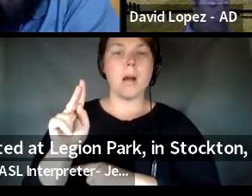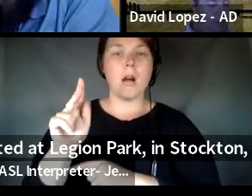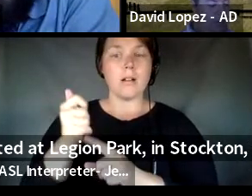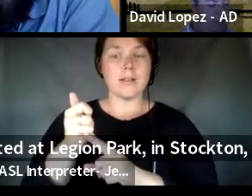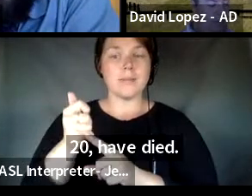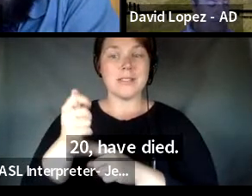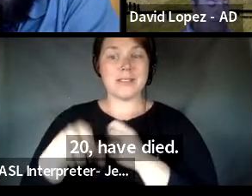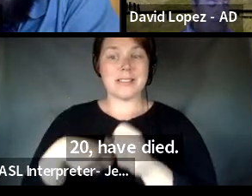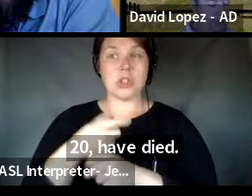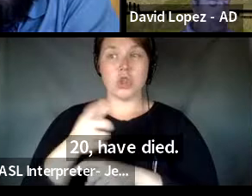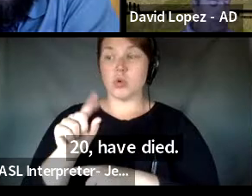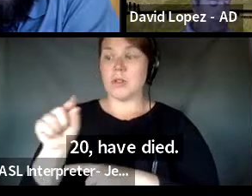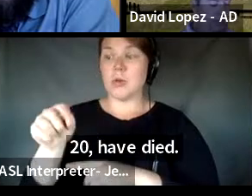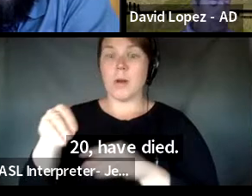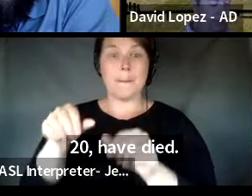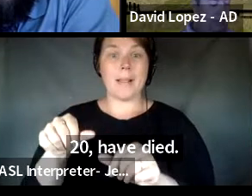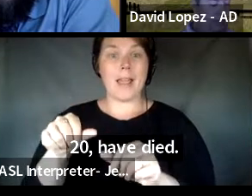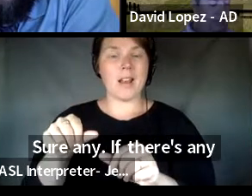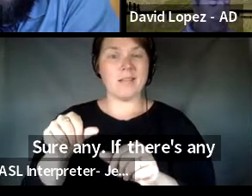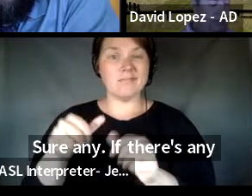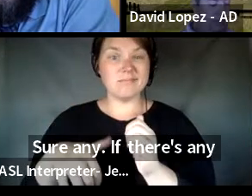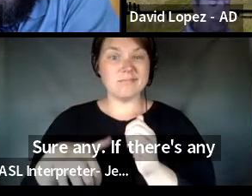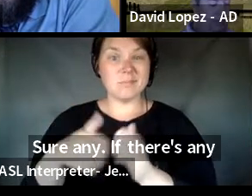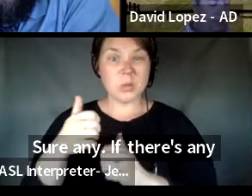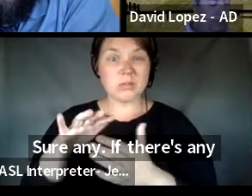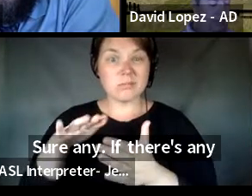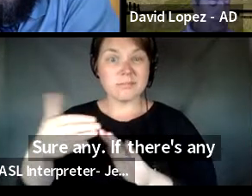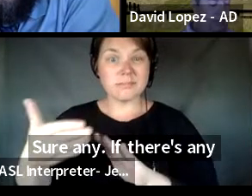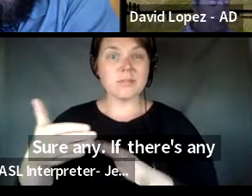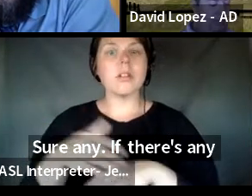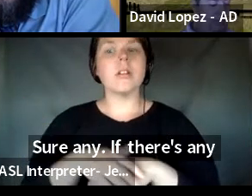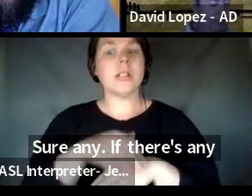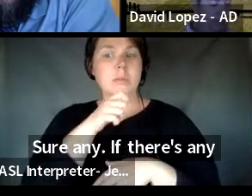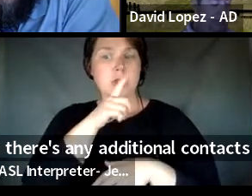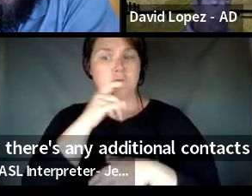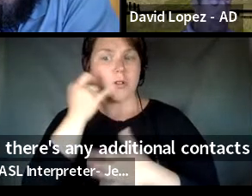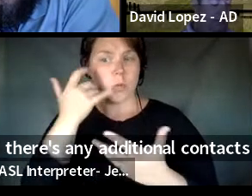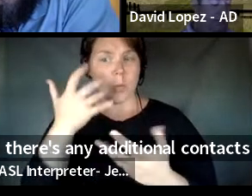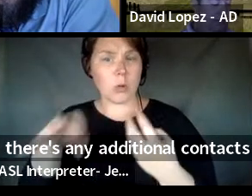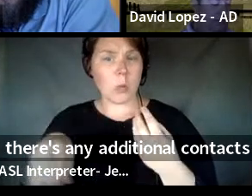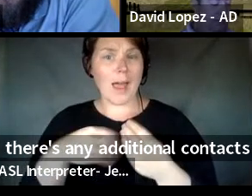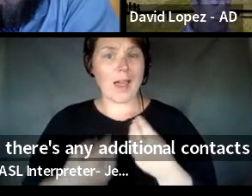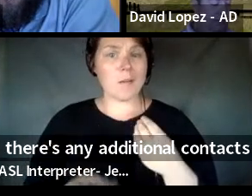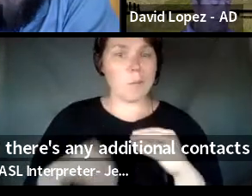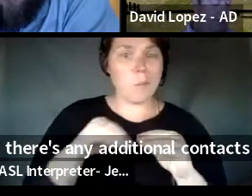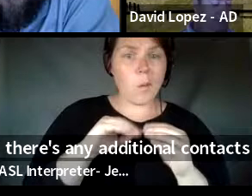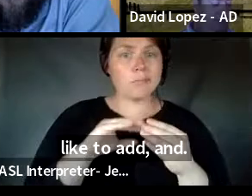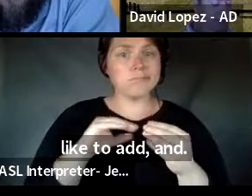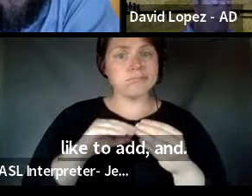there's any additional context that you'd like to add and given your comment.